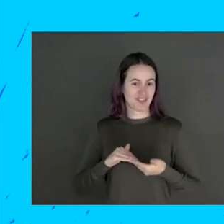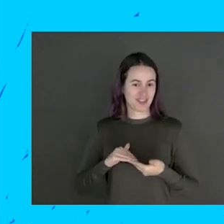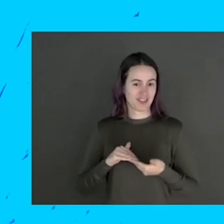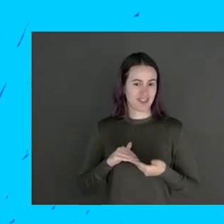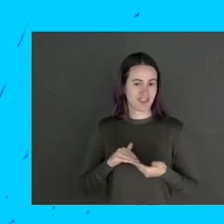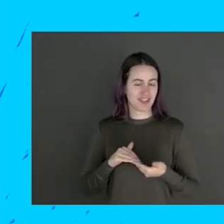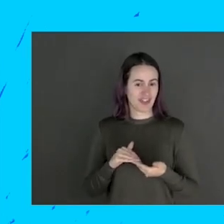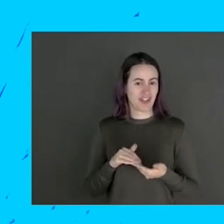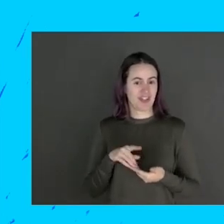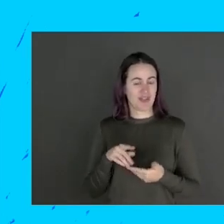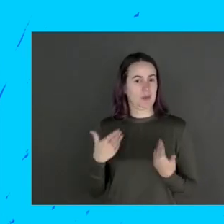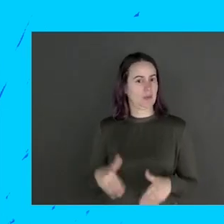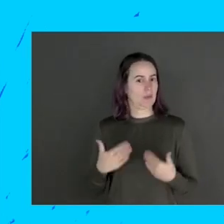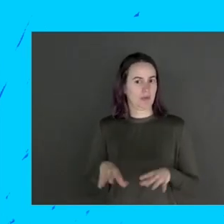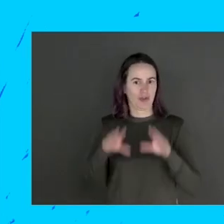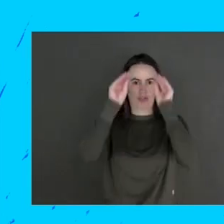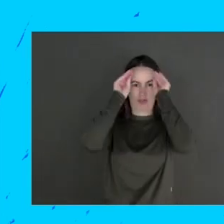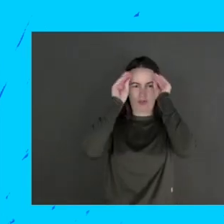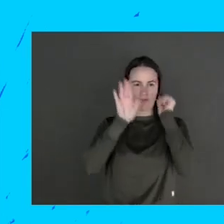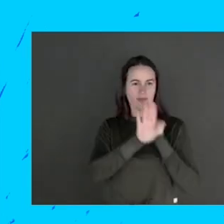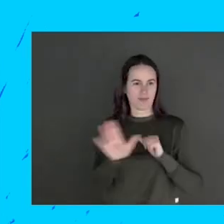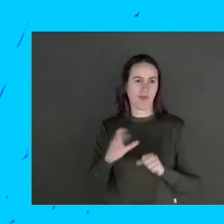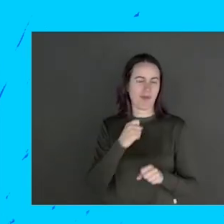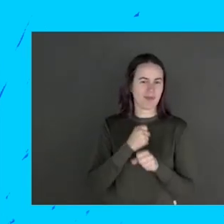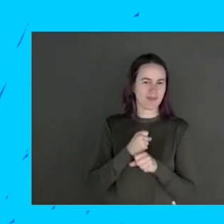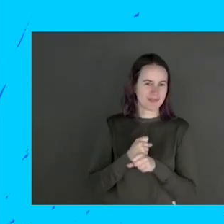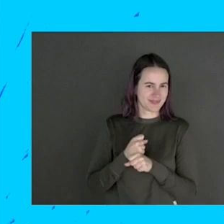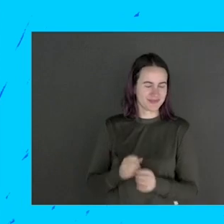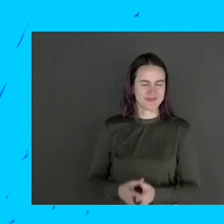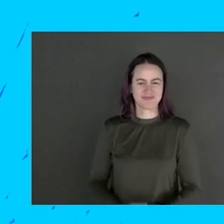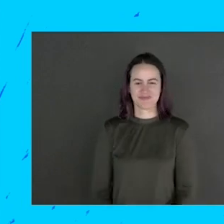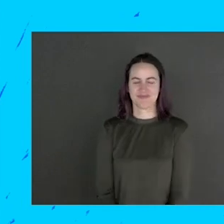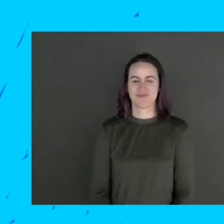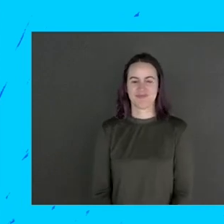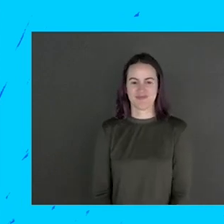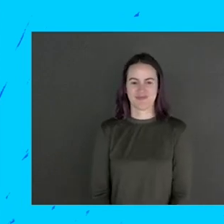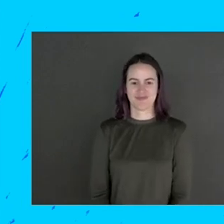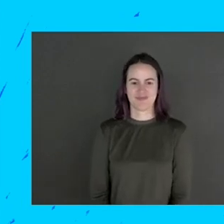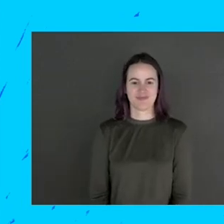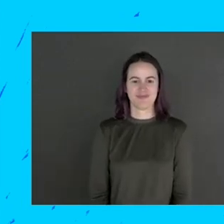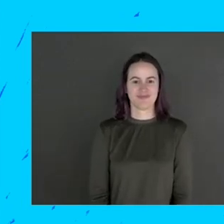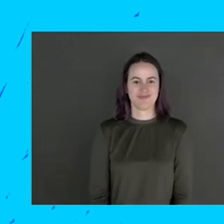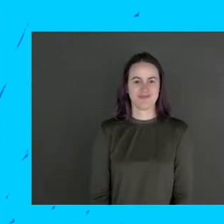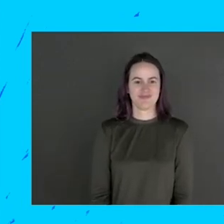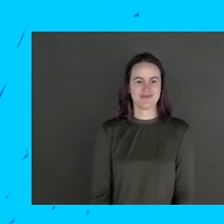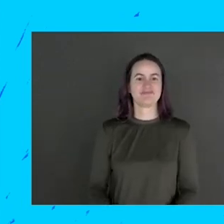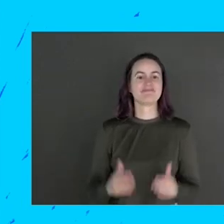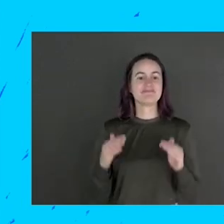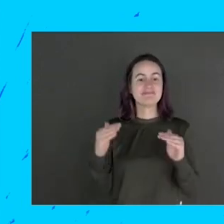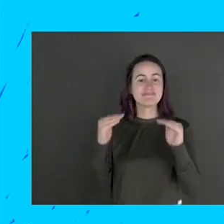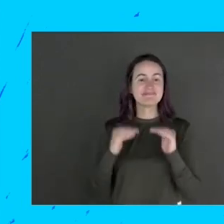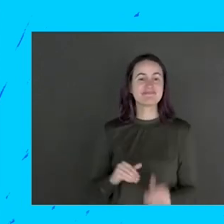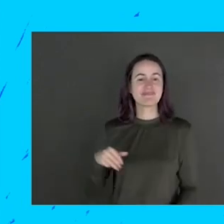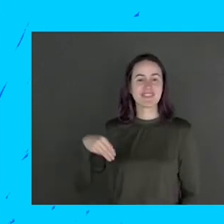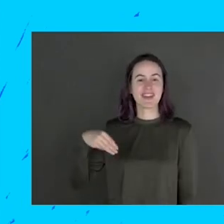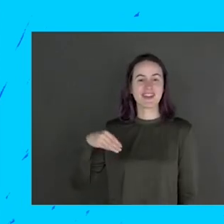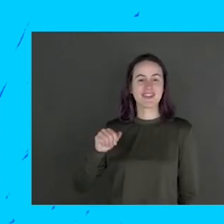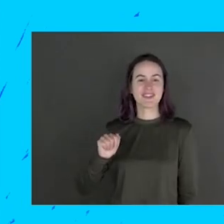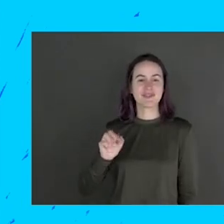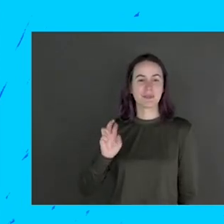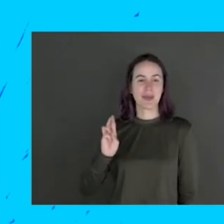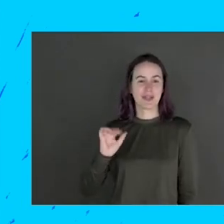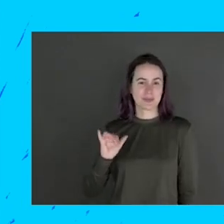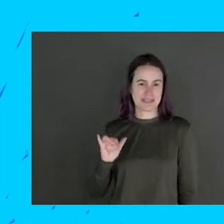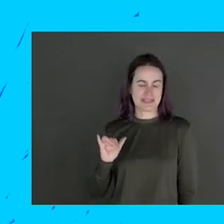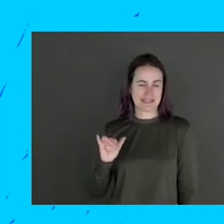so much from the feedback that you have provided. I will now move on to Mary. And so, Mary,